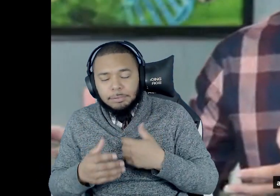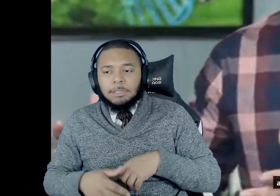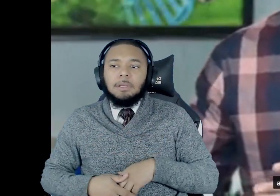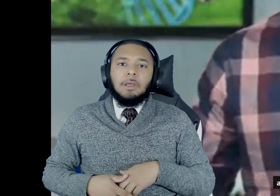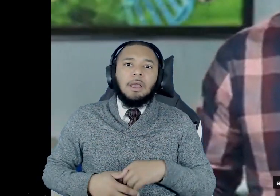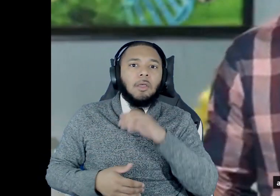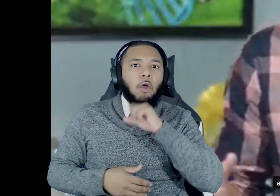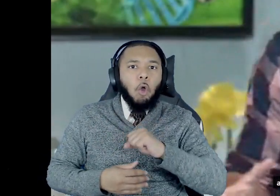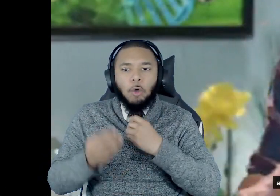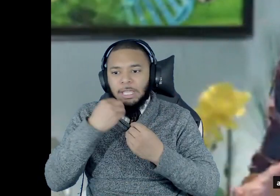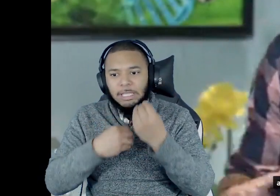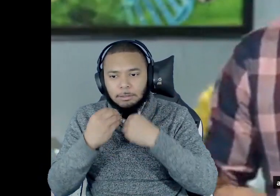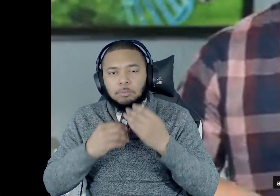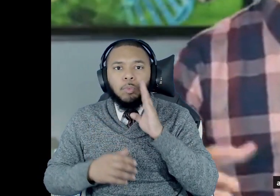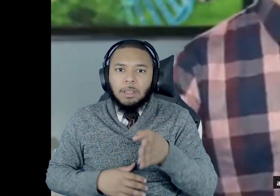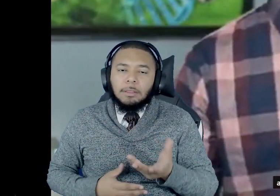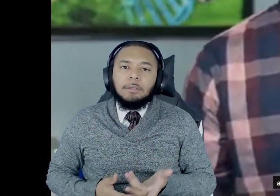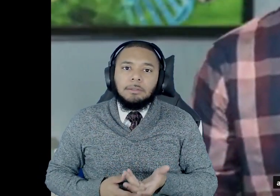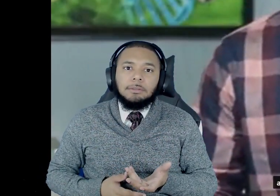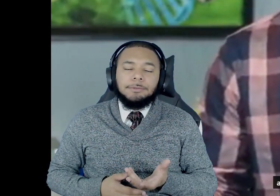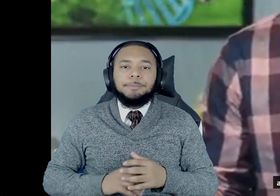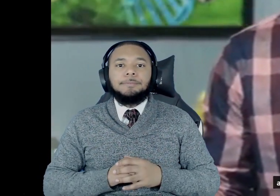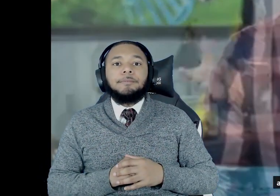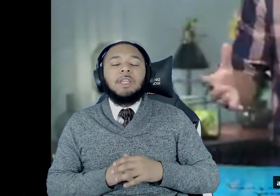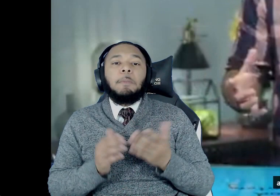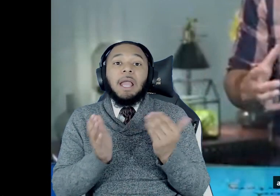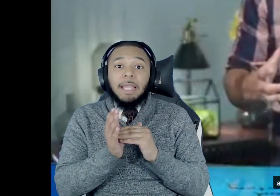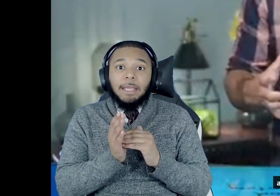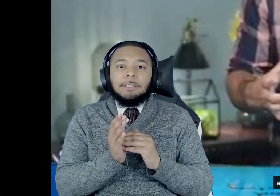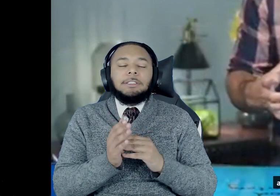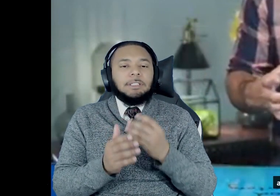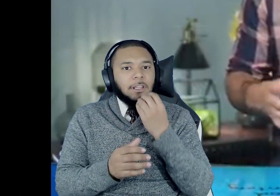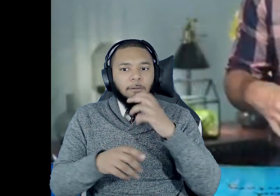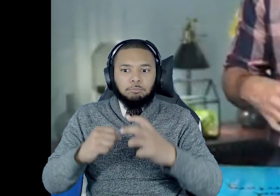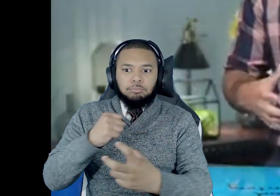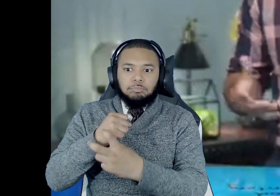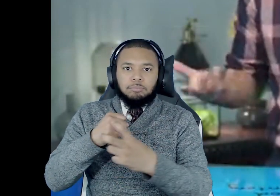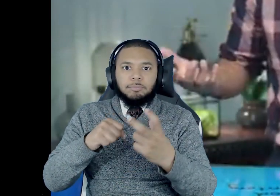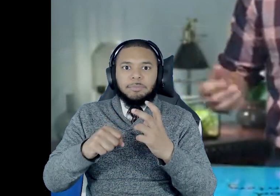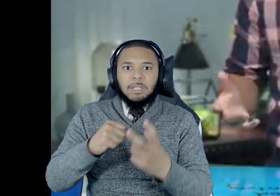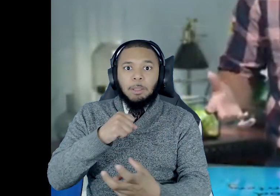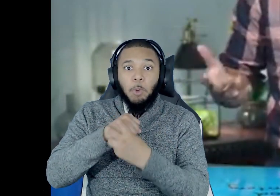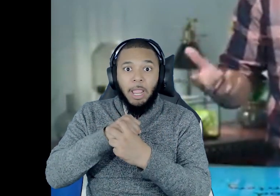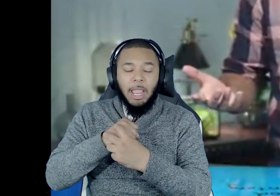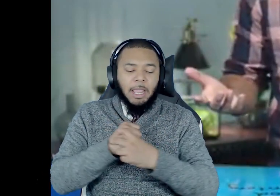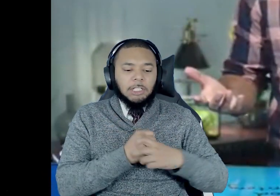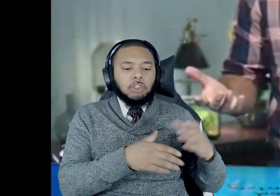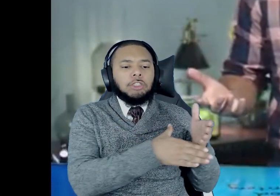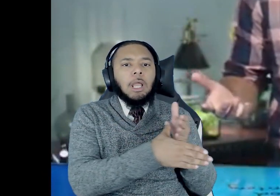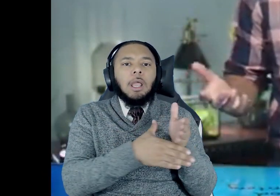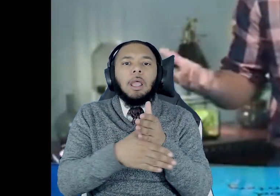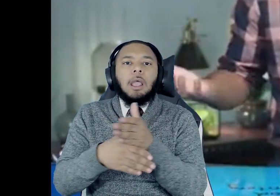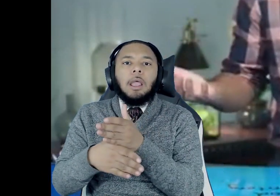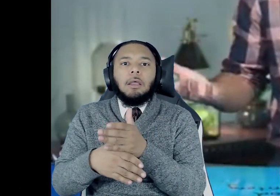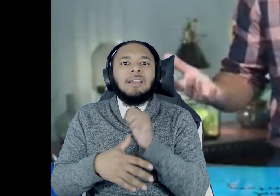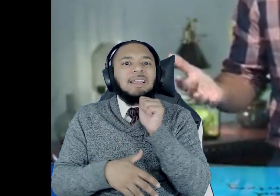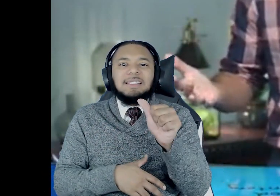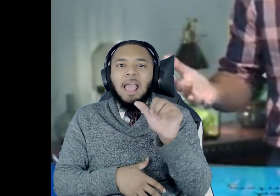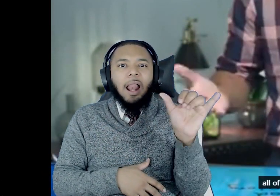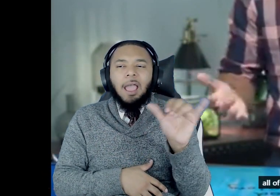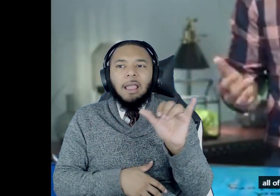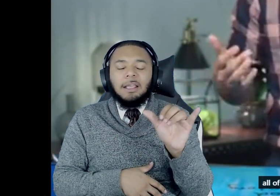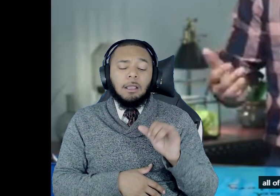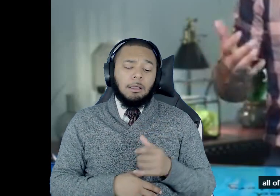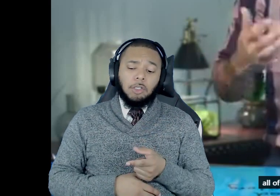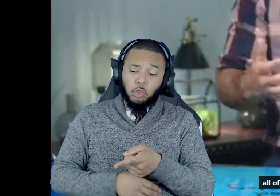if they're feeding off of their mother. But it's all distributed, right? It's not a situation where, well, it's too bad, you're too young to hunt, you're going to